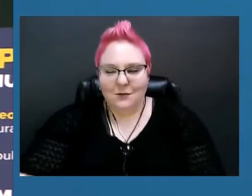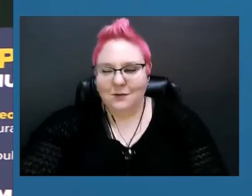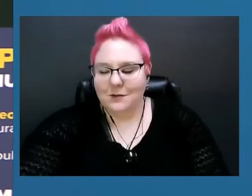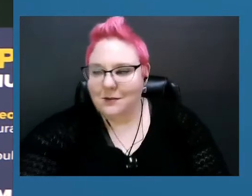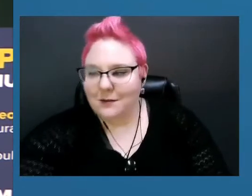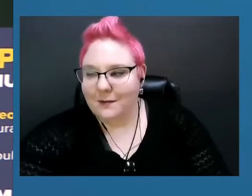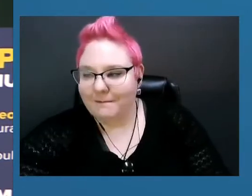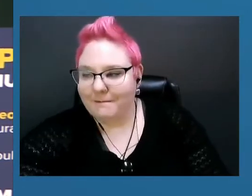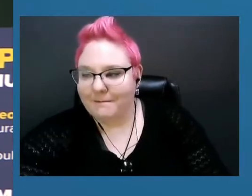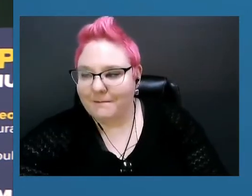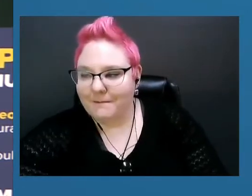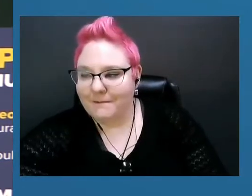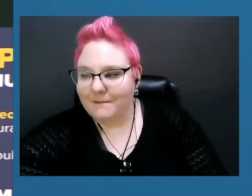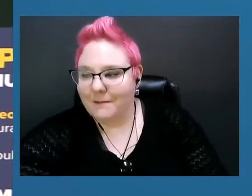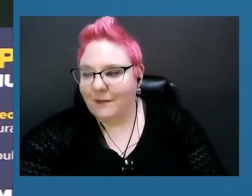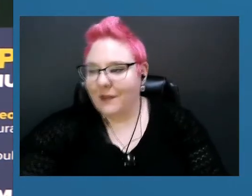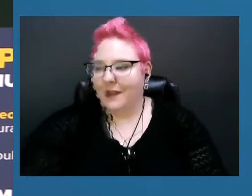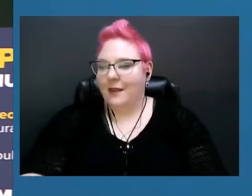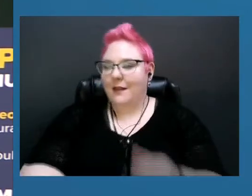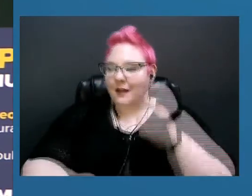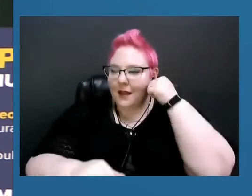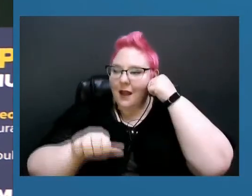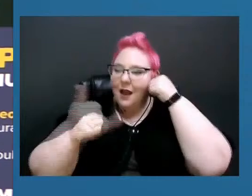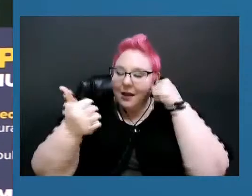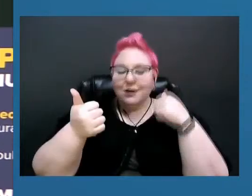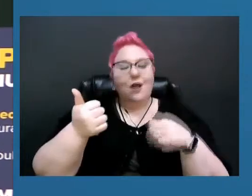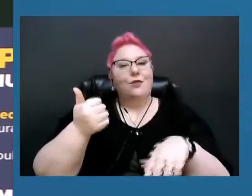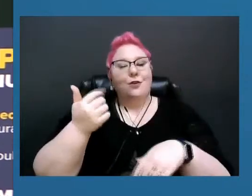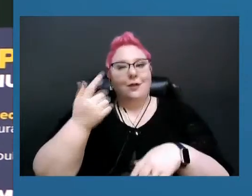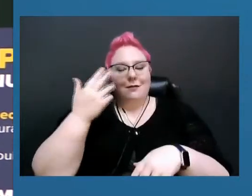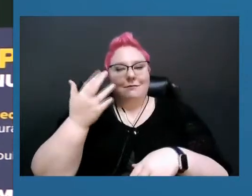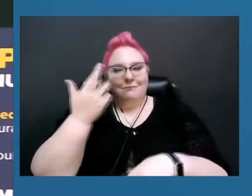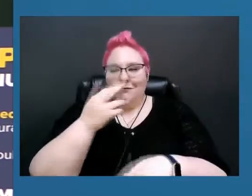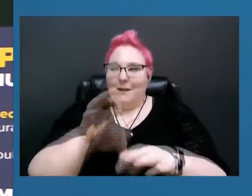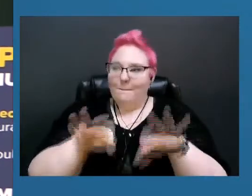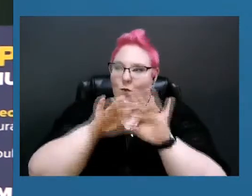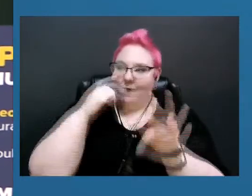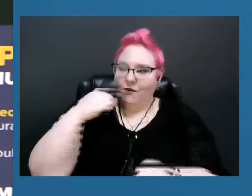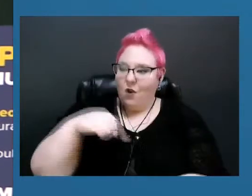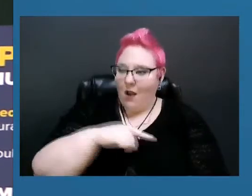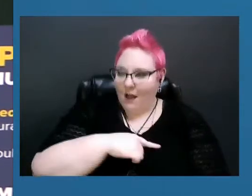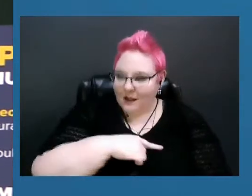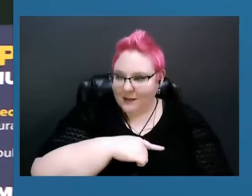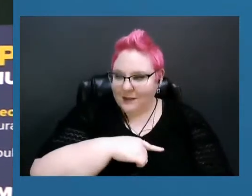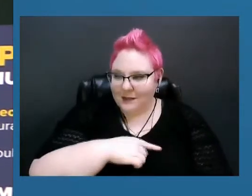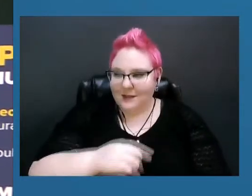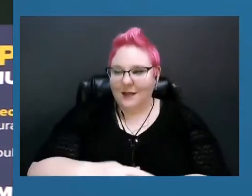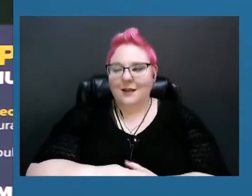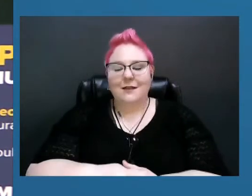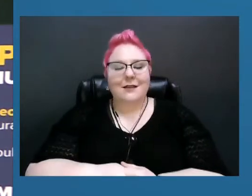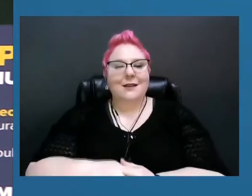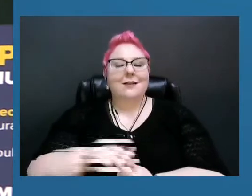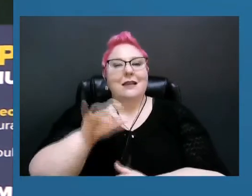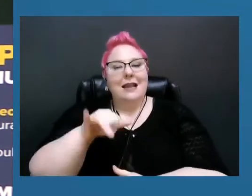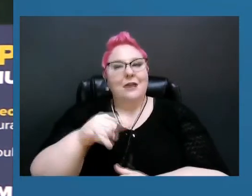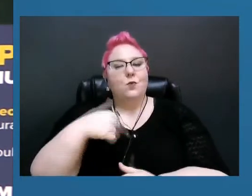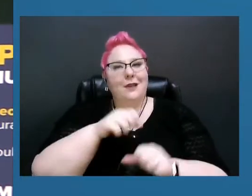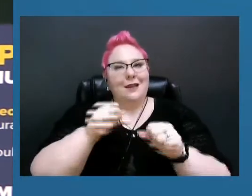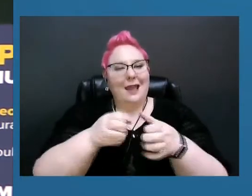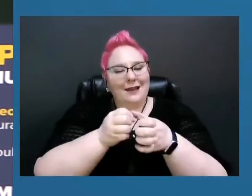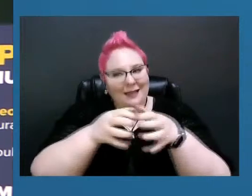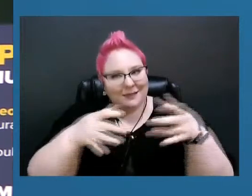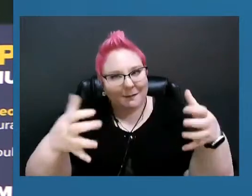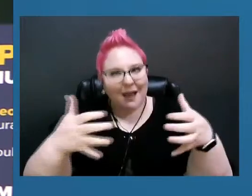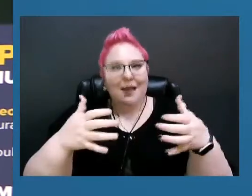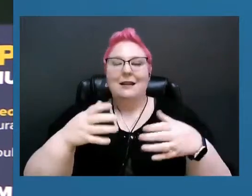Another important example of what 340B has done for us is it enabled us to expand and prevent the